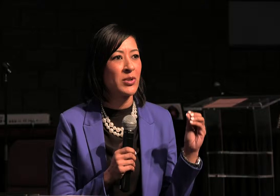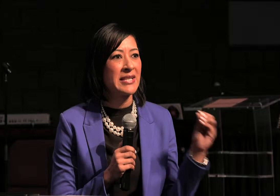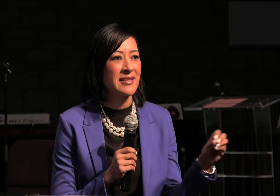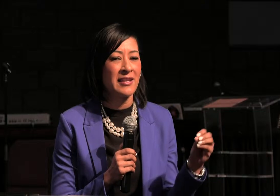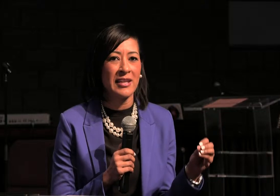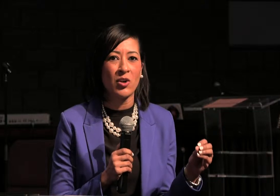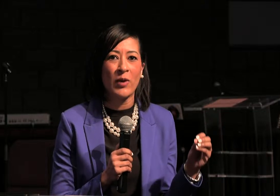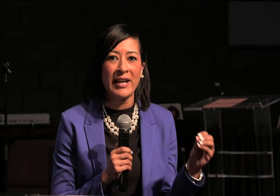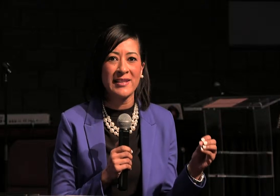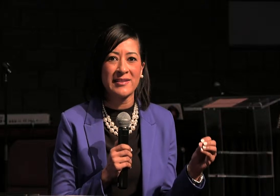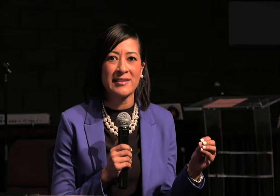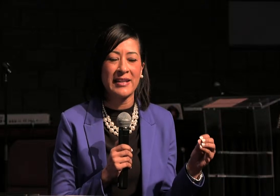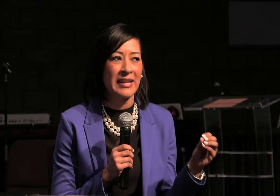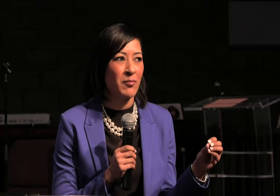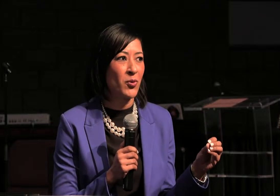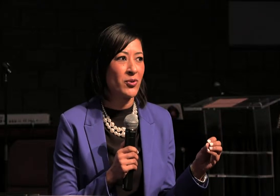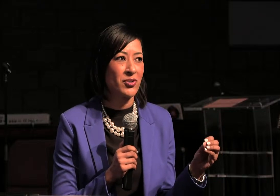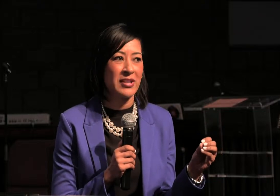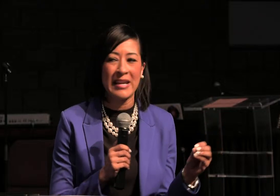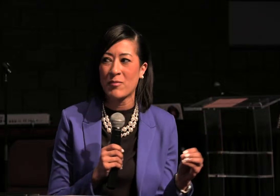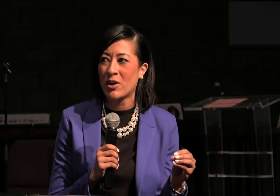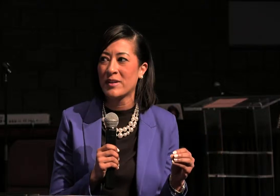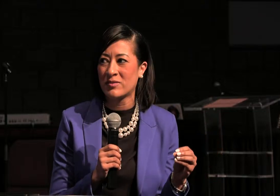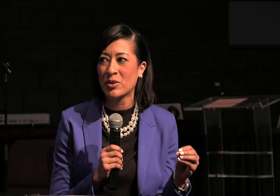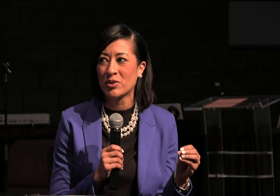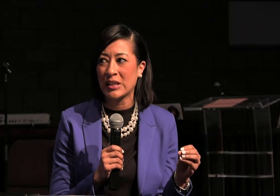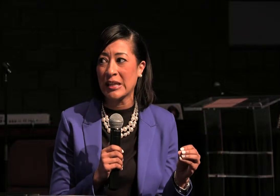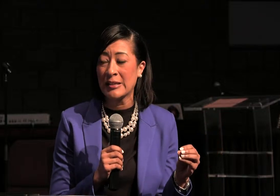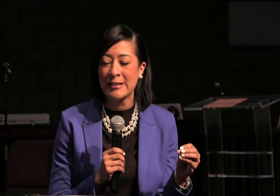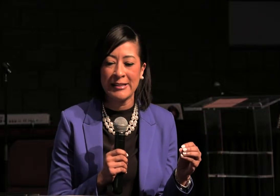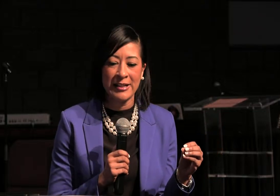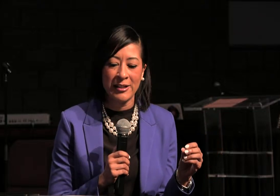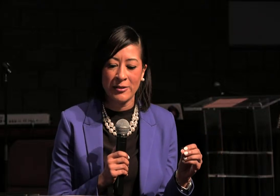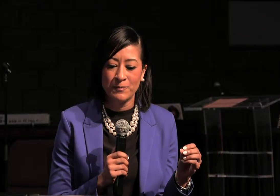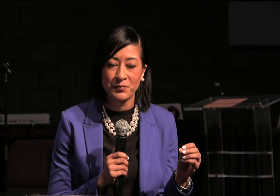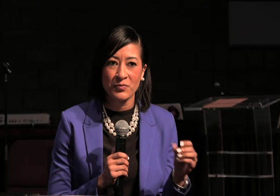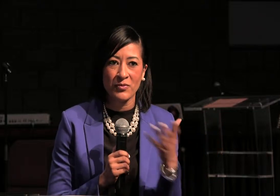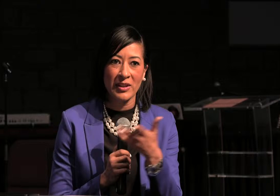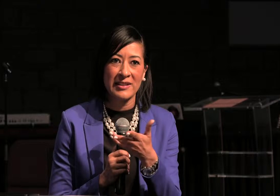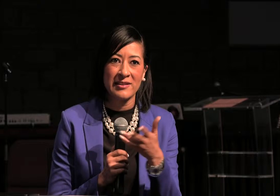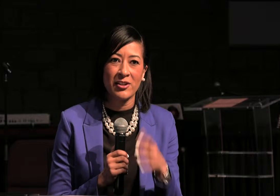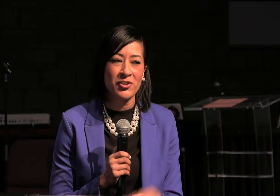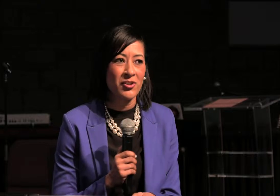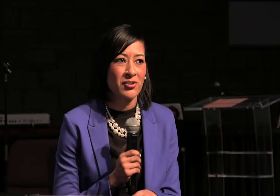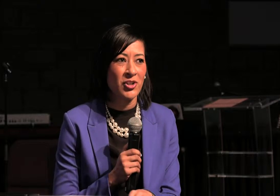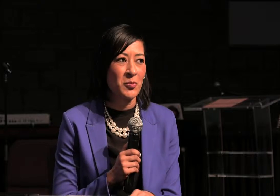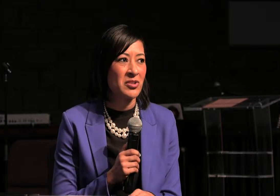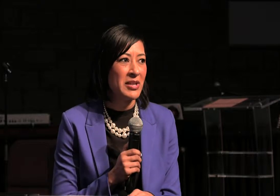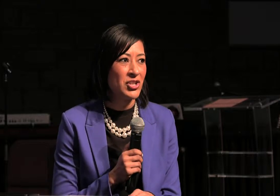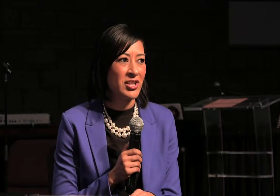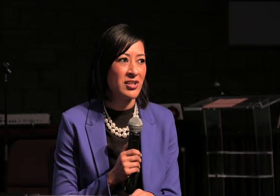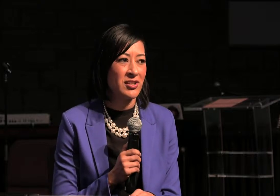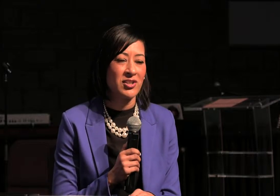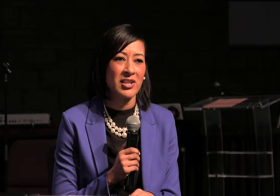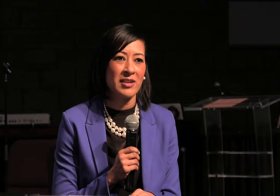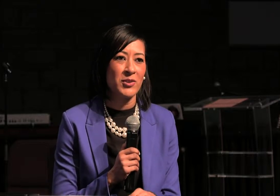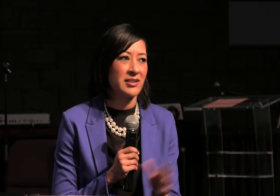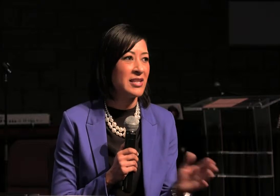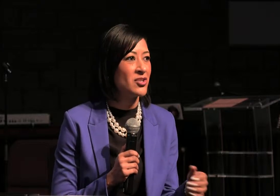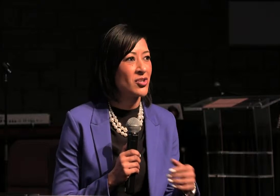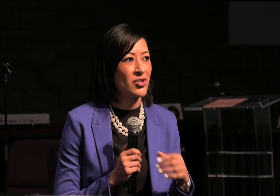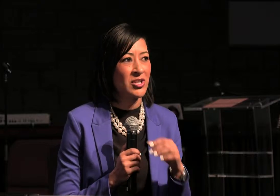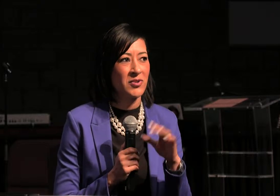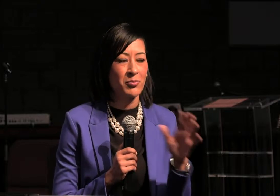the reasoning. You know, why is Diane Porter's name on this building? As Dr. Jobst mentioned, she